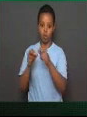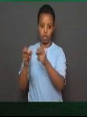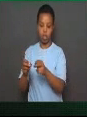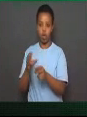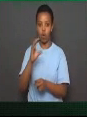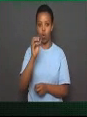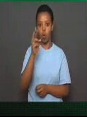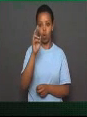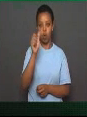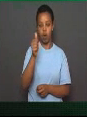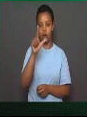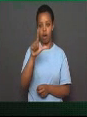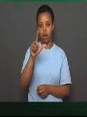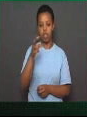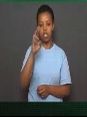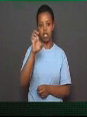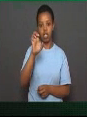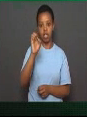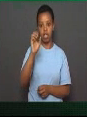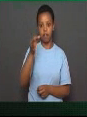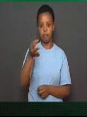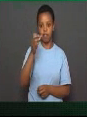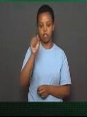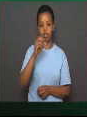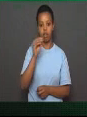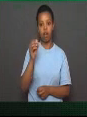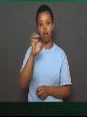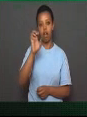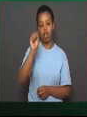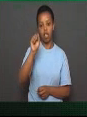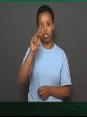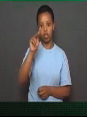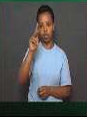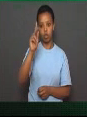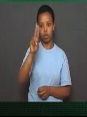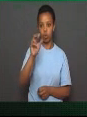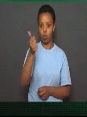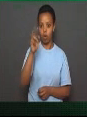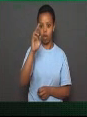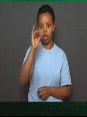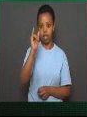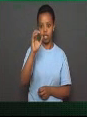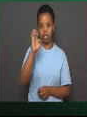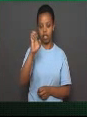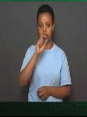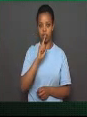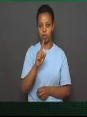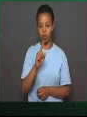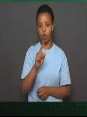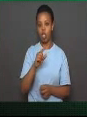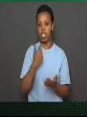reefs, and estuaries. We will look at the characteristics of each